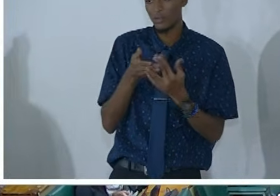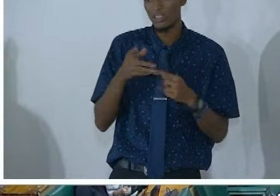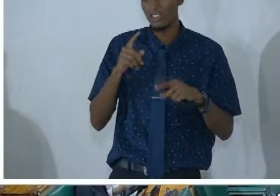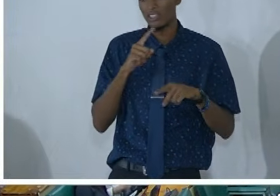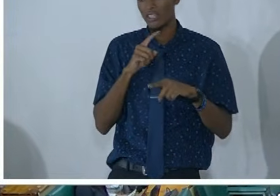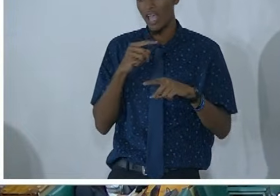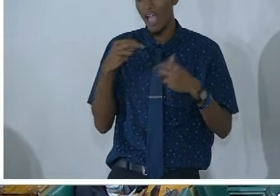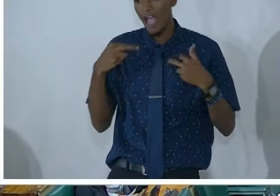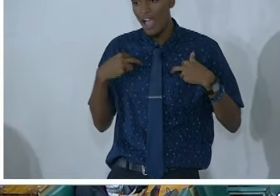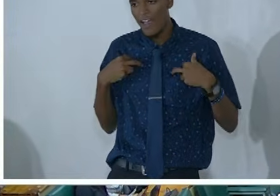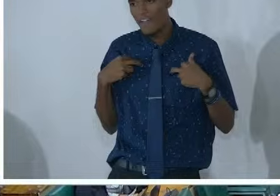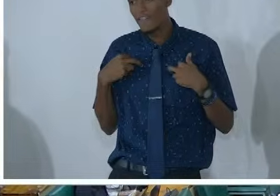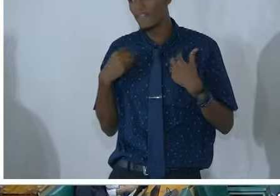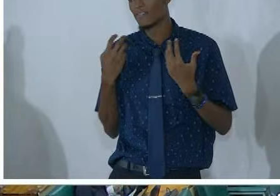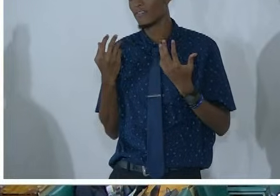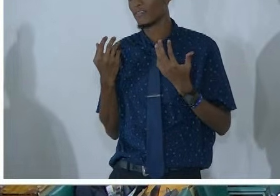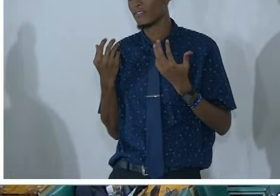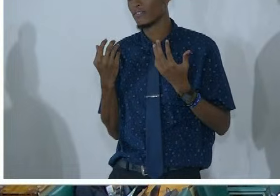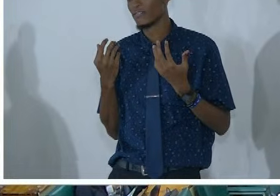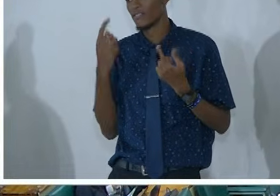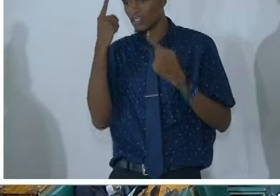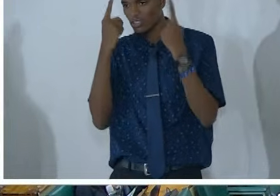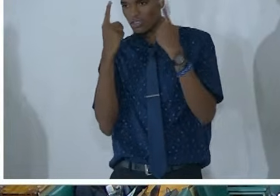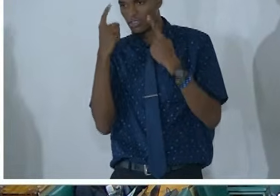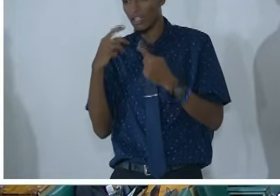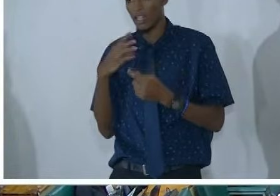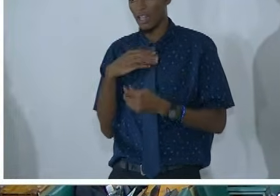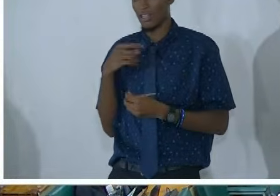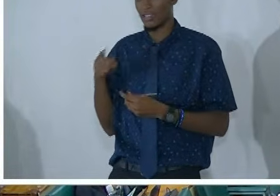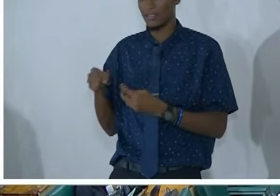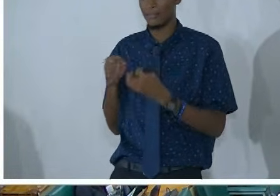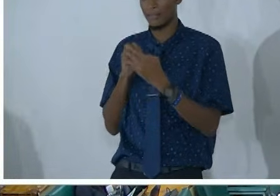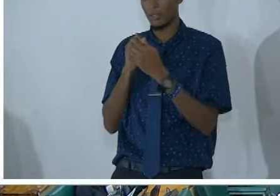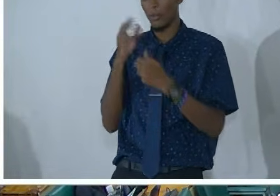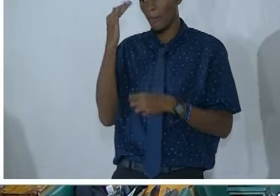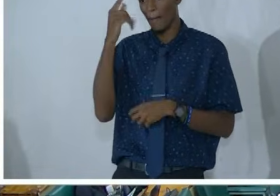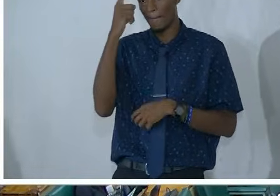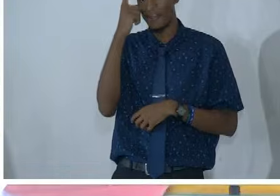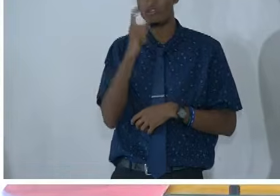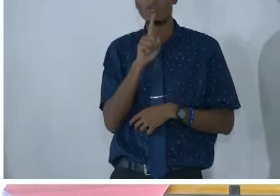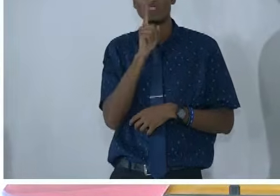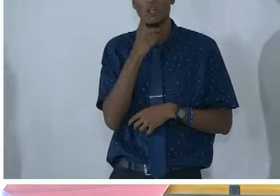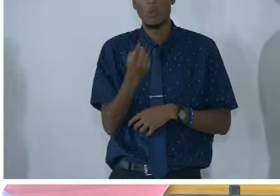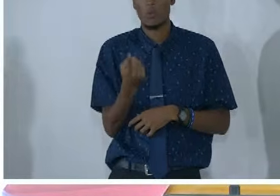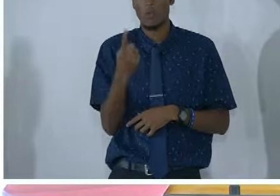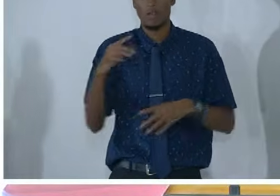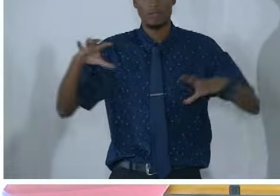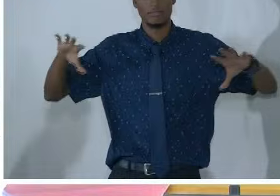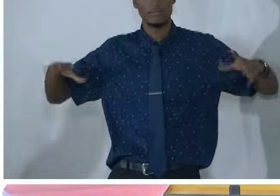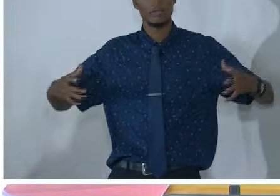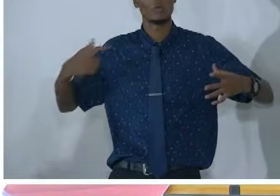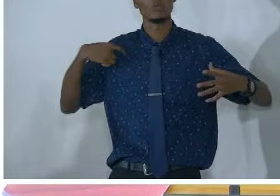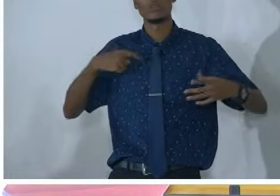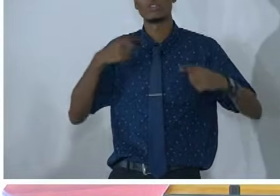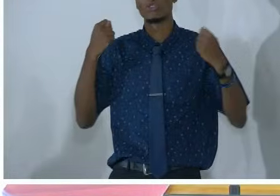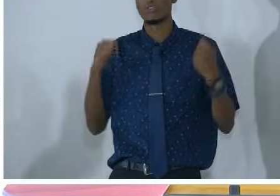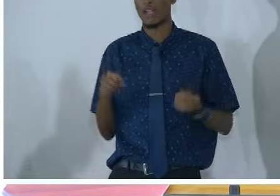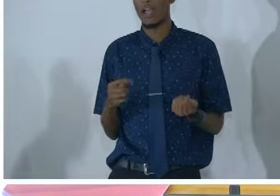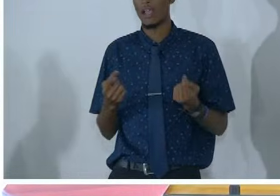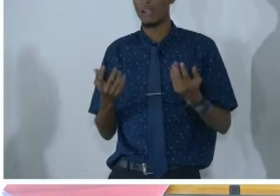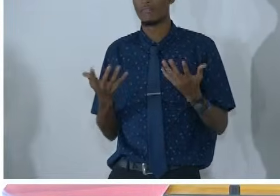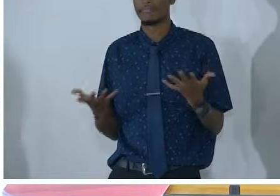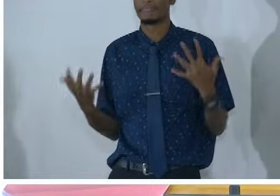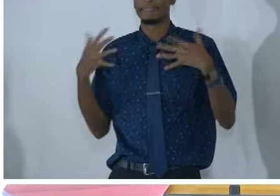conciliation and mediation, arbitration, because it's one continuum, and we're trying to incorporate alternative